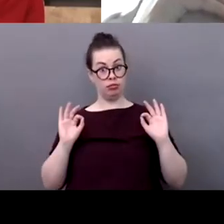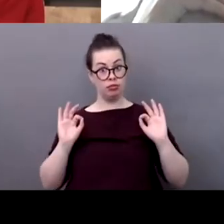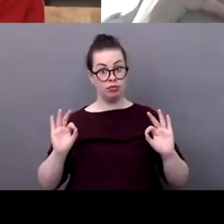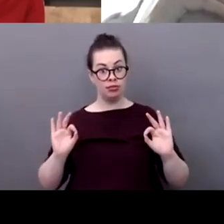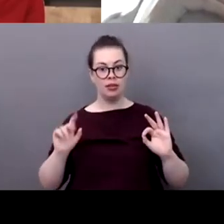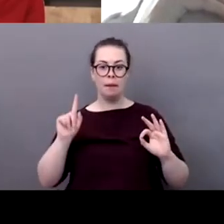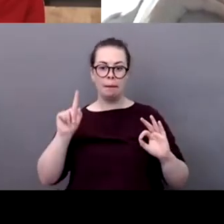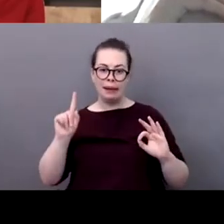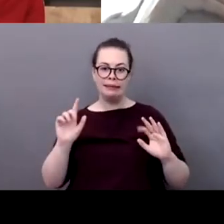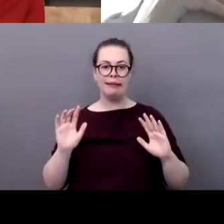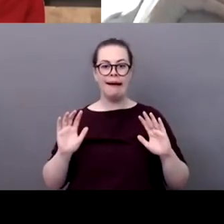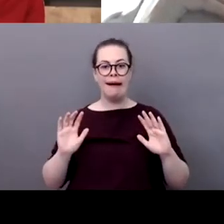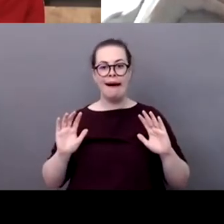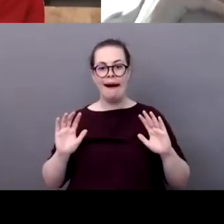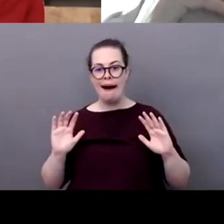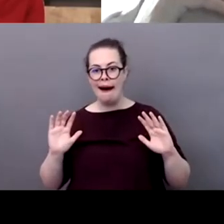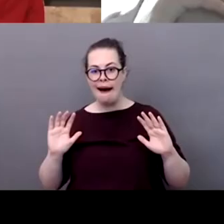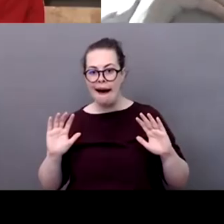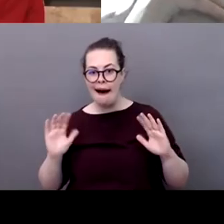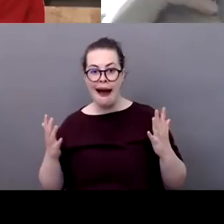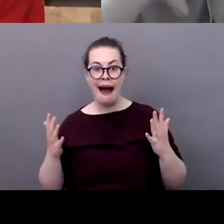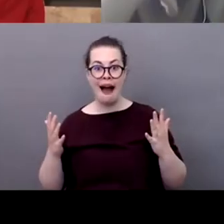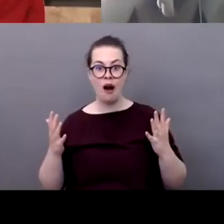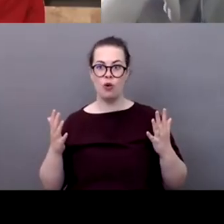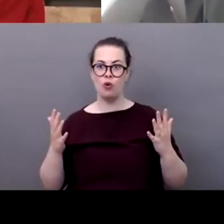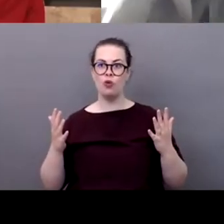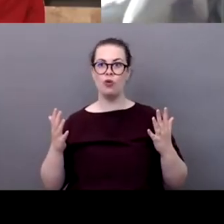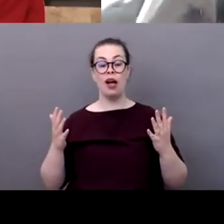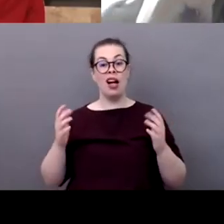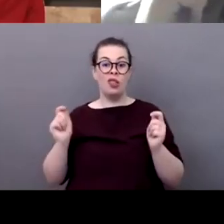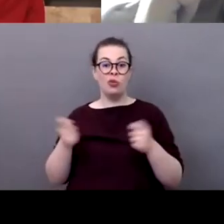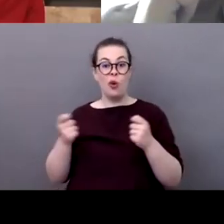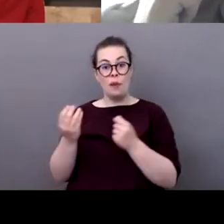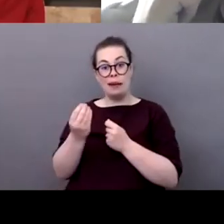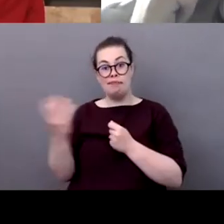designed in a way where it separates us from natural environments. So